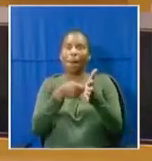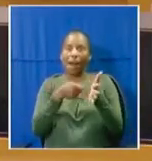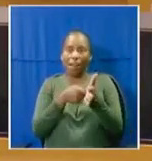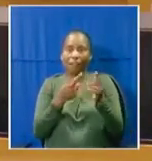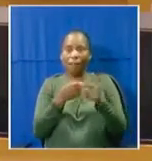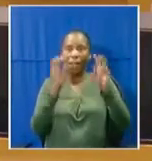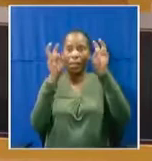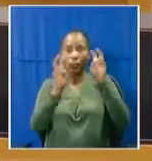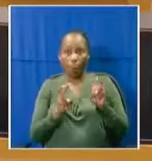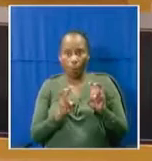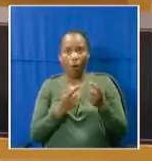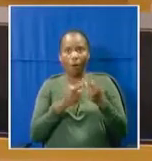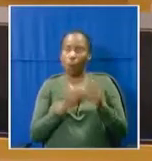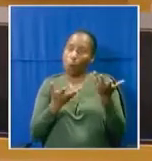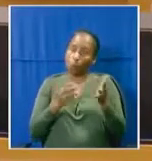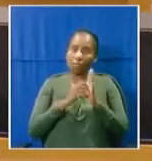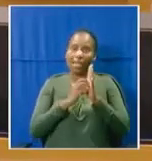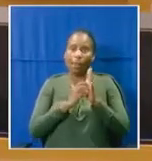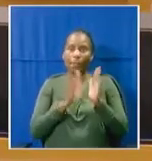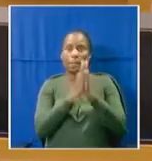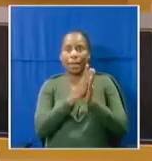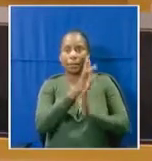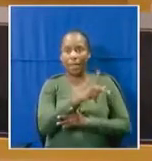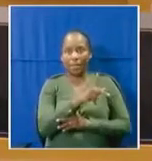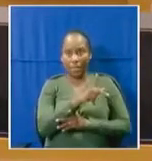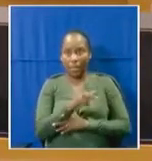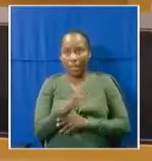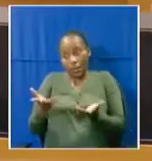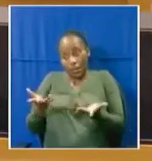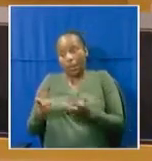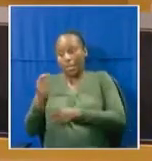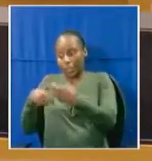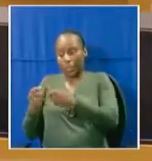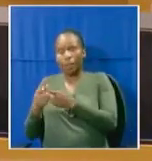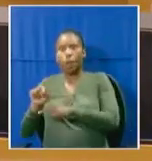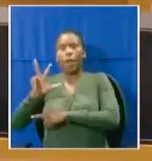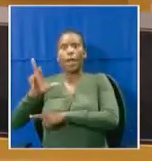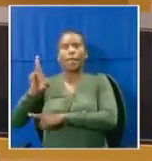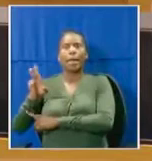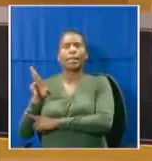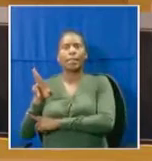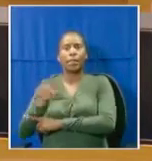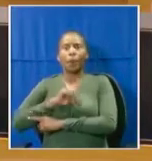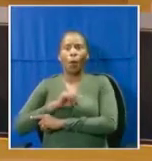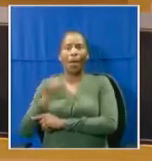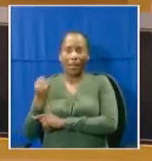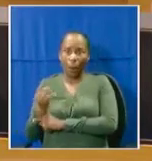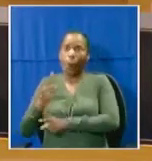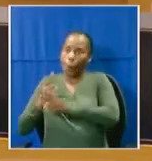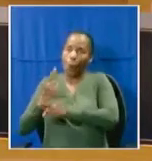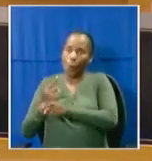Eskom, for example, 10 rands and sell for 8 rands, because they will forever be